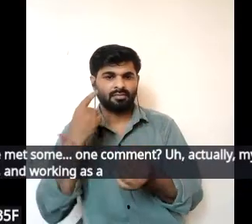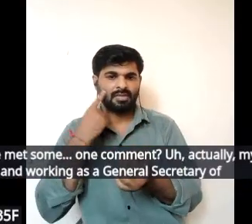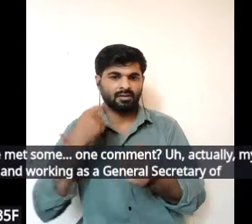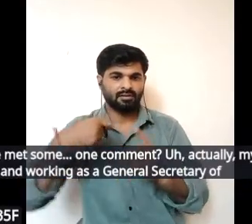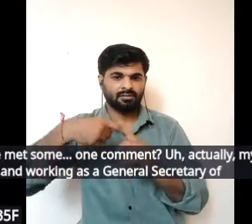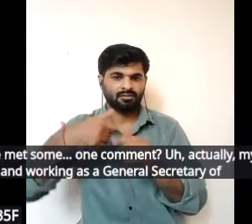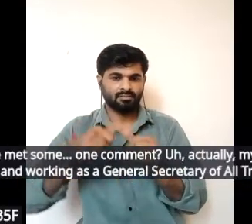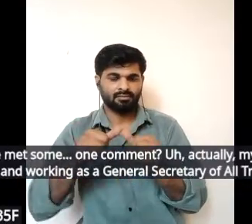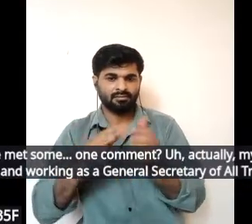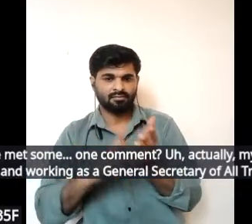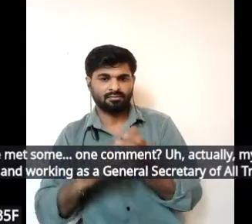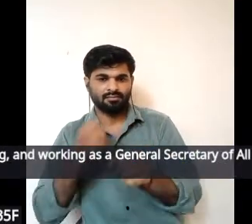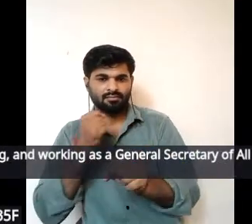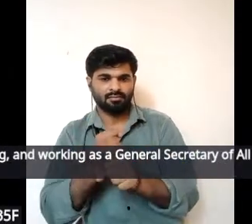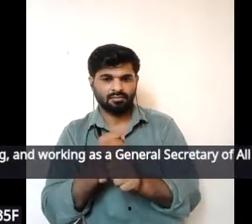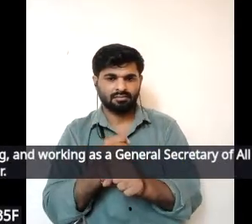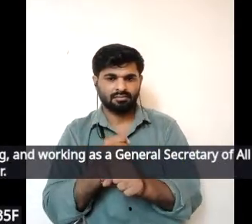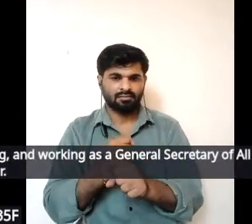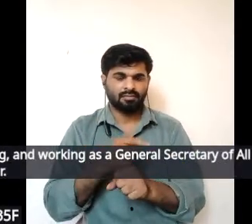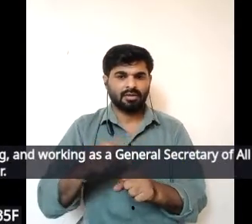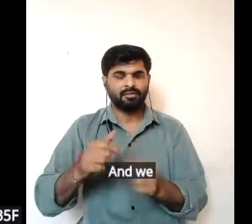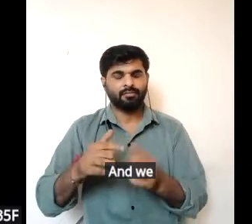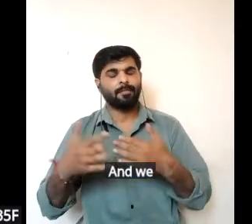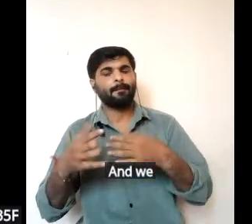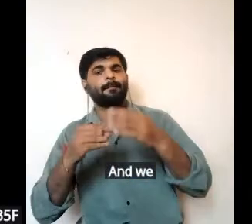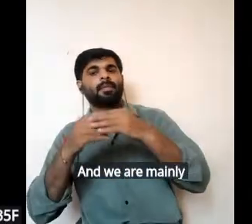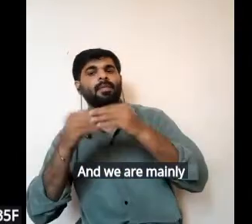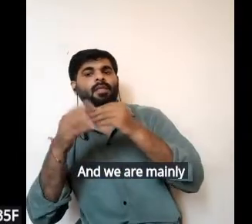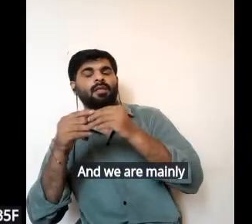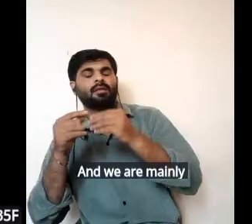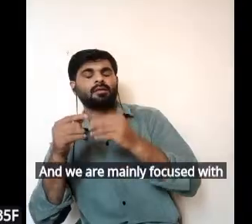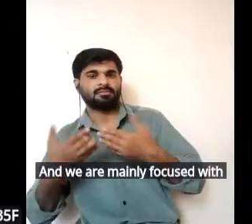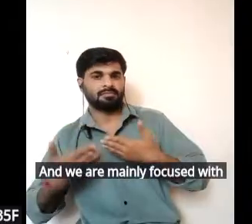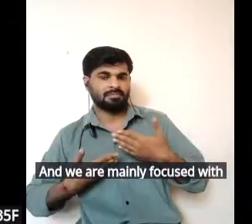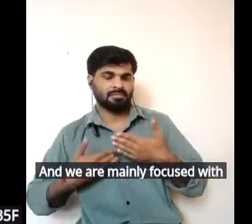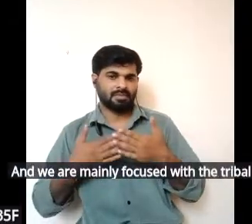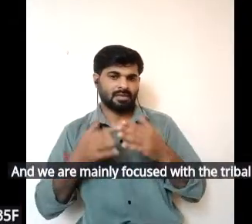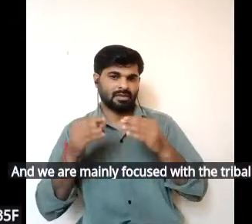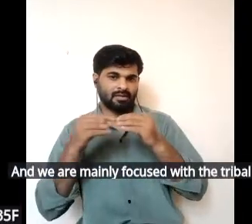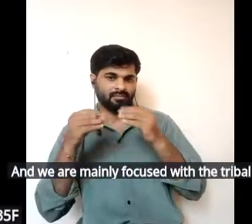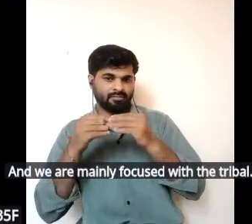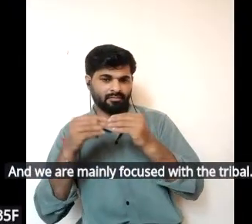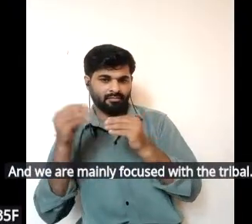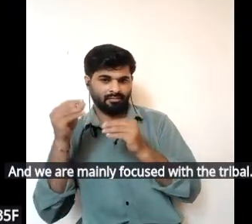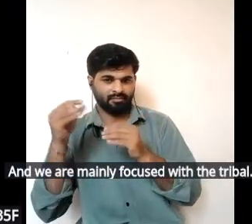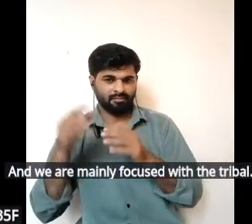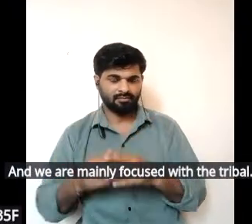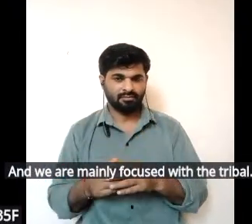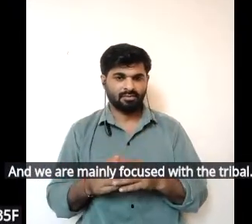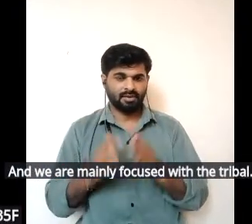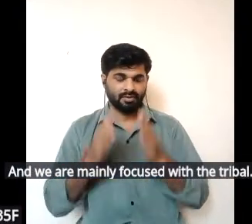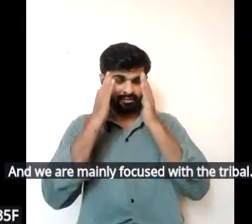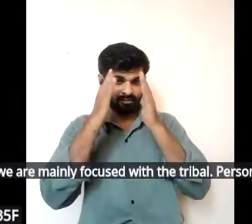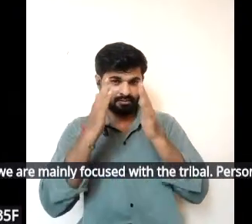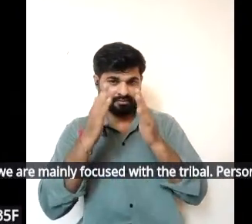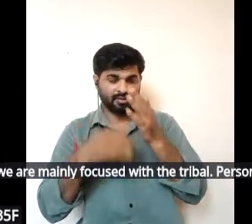Tribal Disabled Union Manipur, and we are mainly focused with the tribal persons with